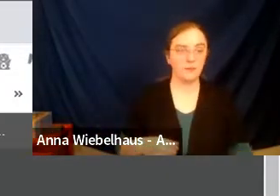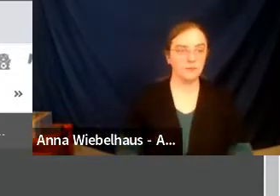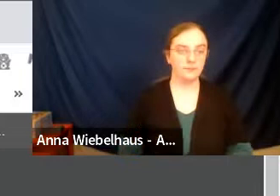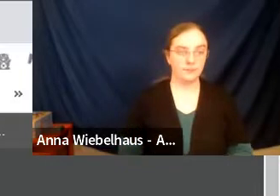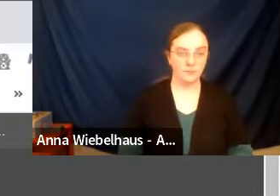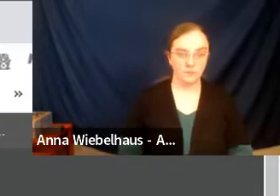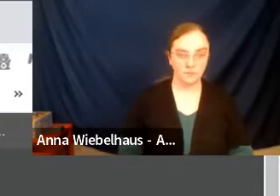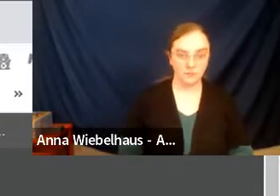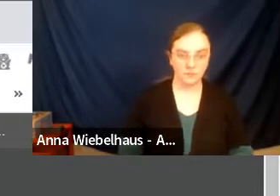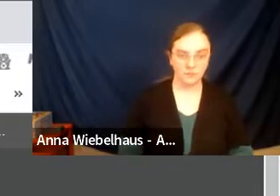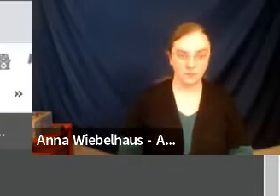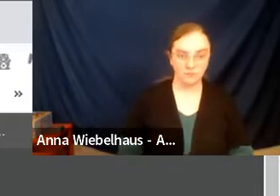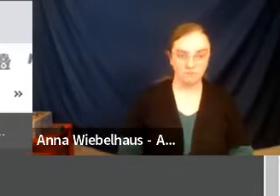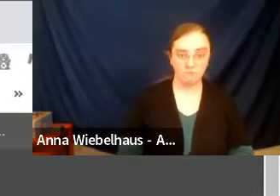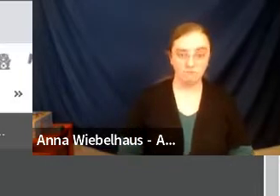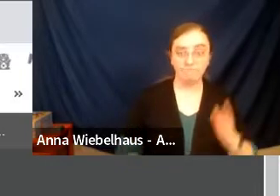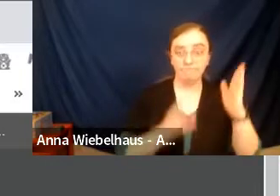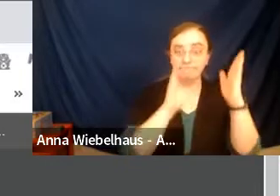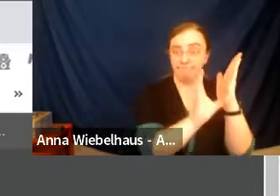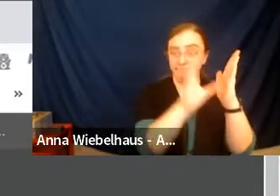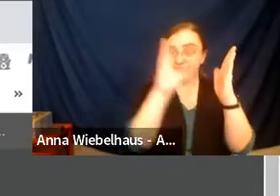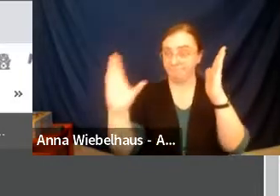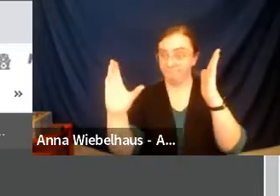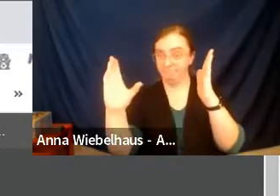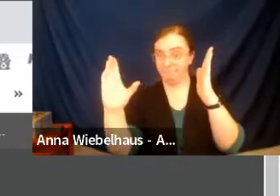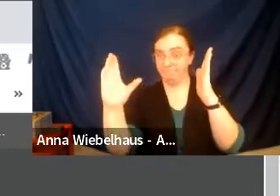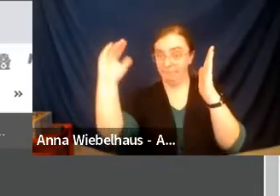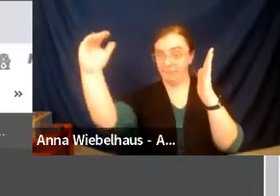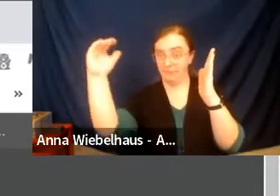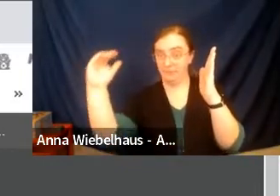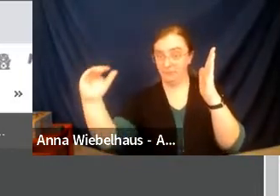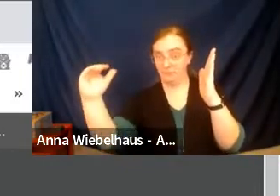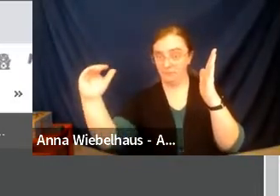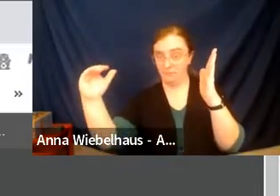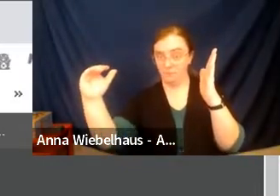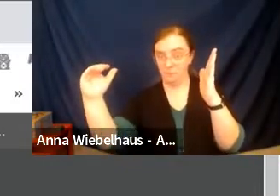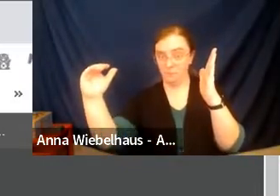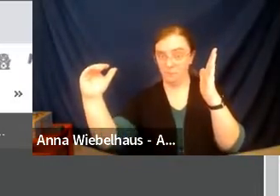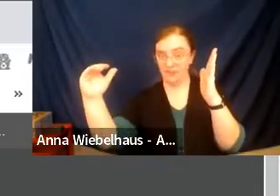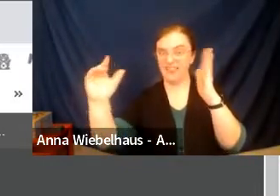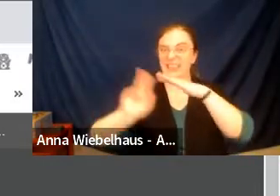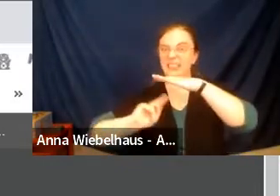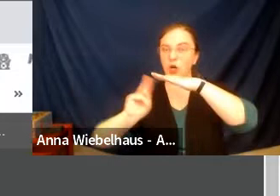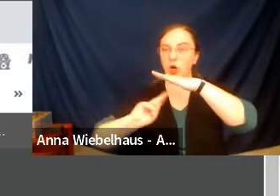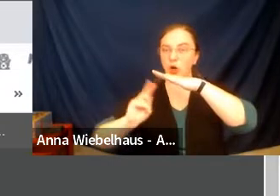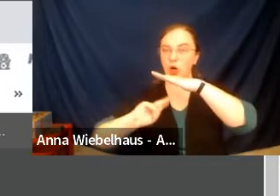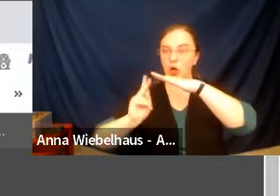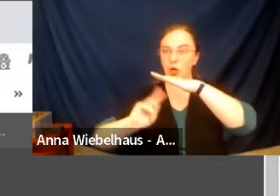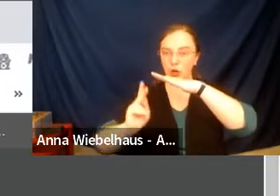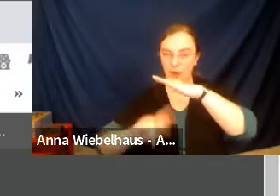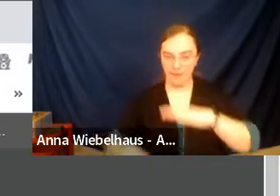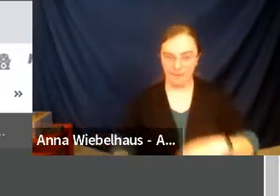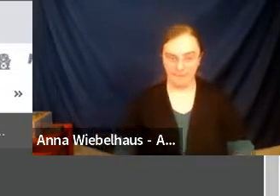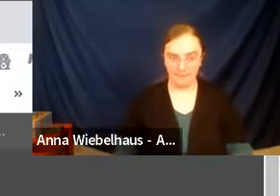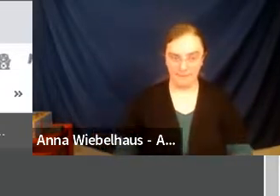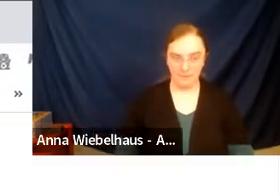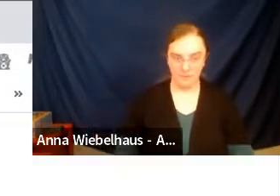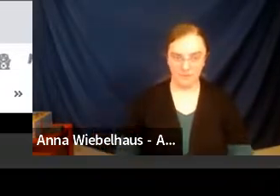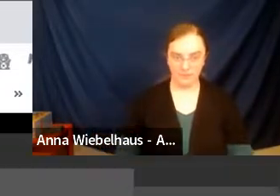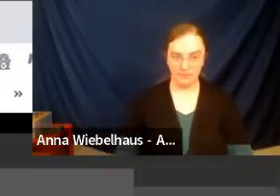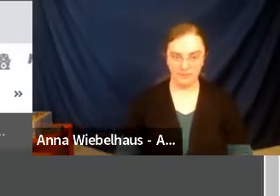and then you'll see right about in the same spot, there's the letters for kindergarten. So if you click on